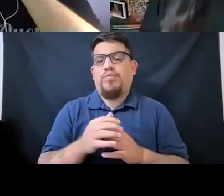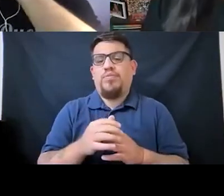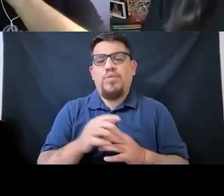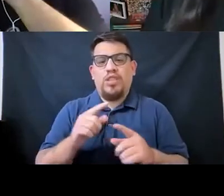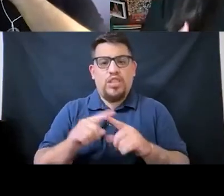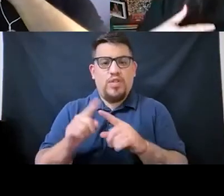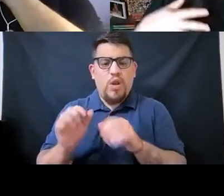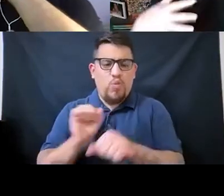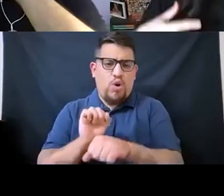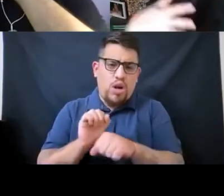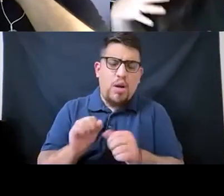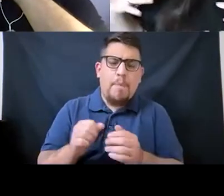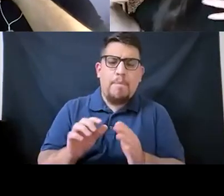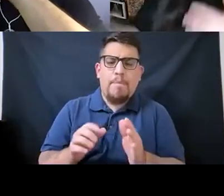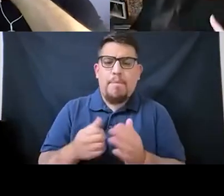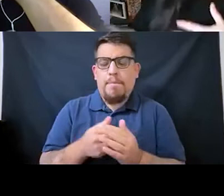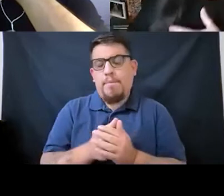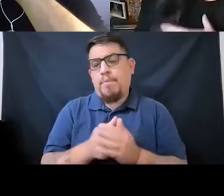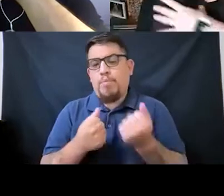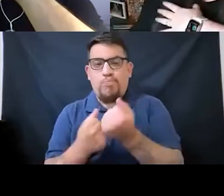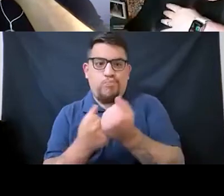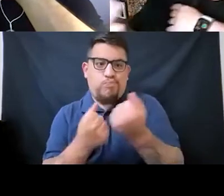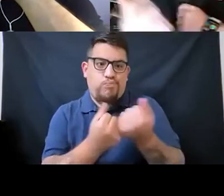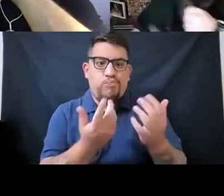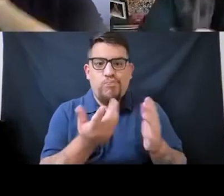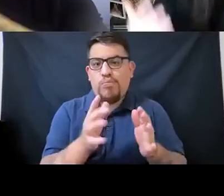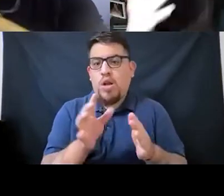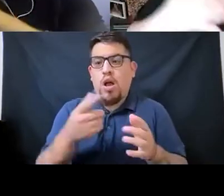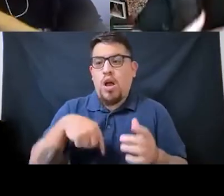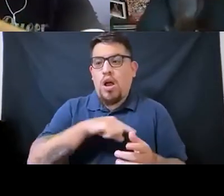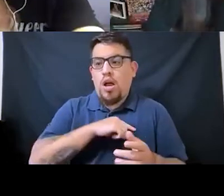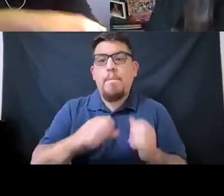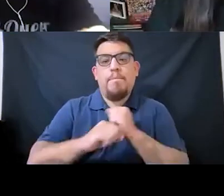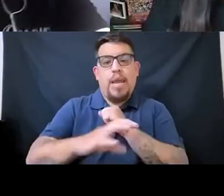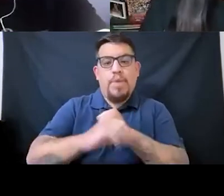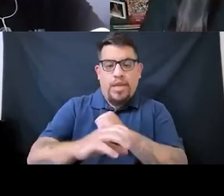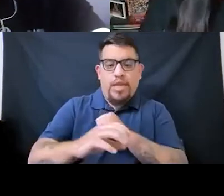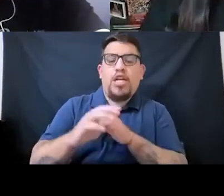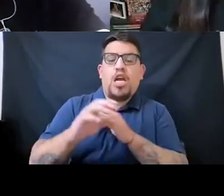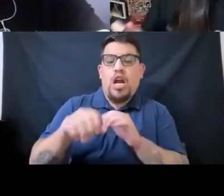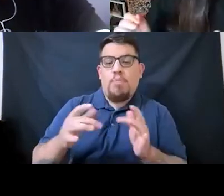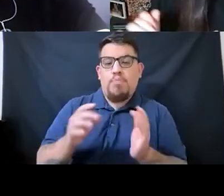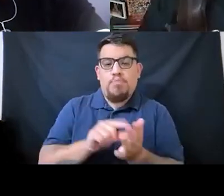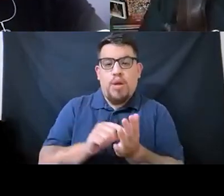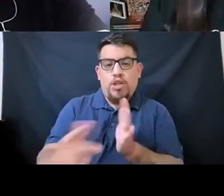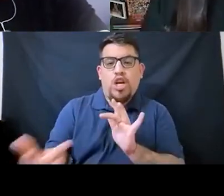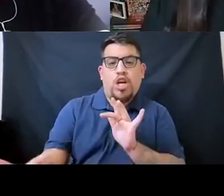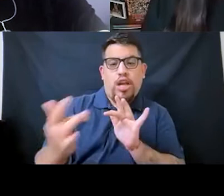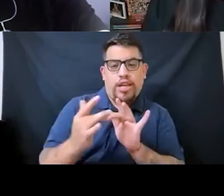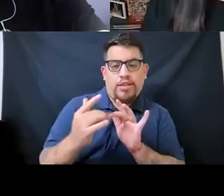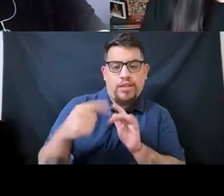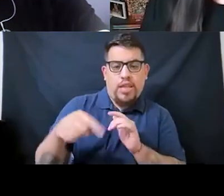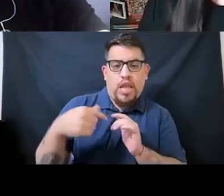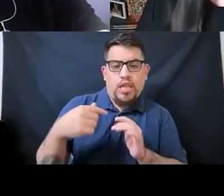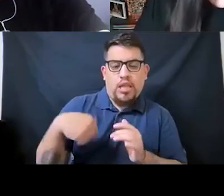and work that like our publisher found us and that reached out to us. So really just really have to champion